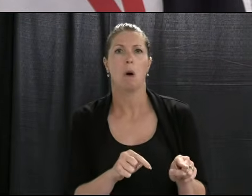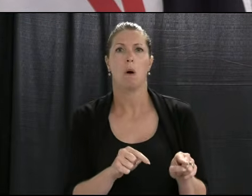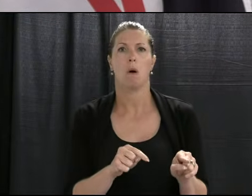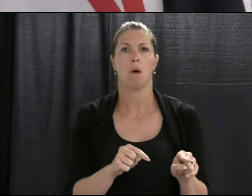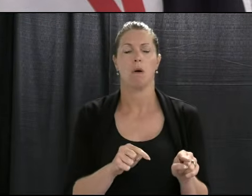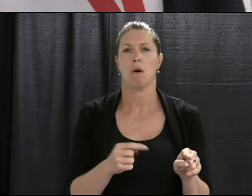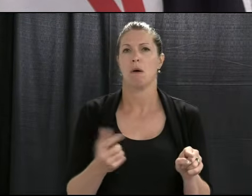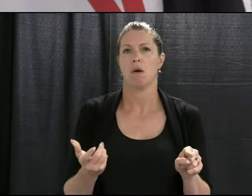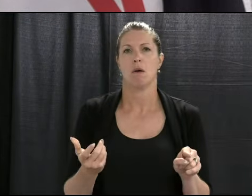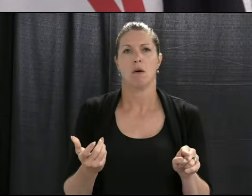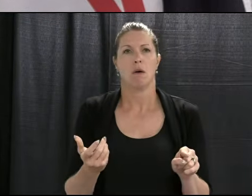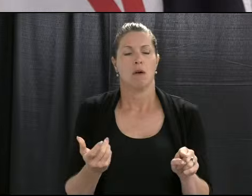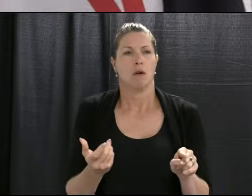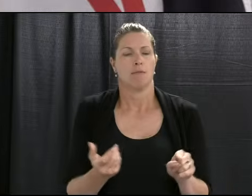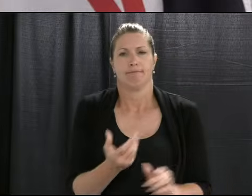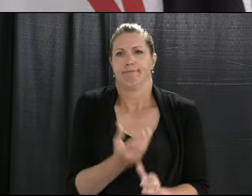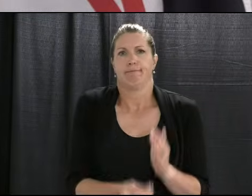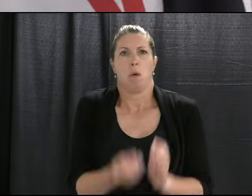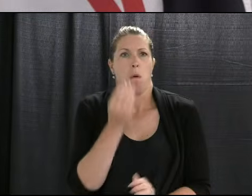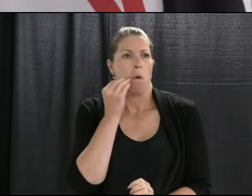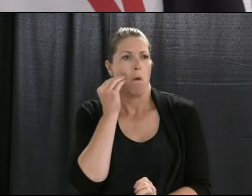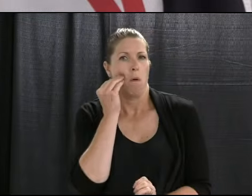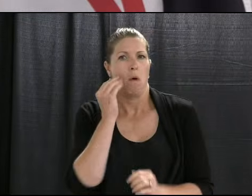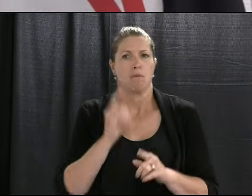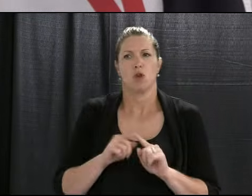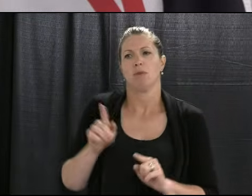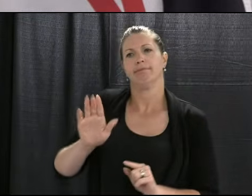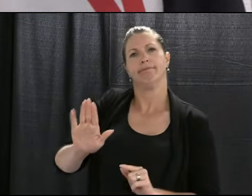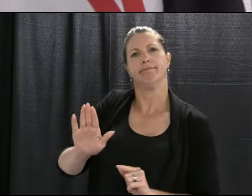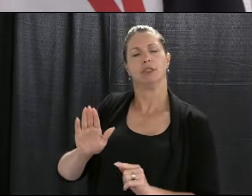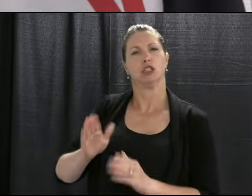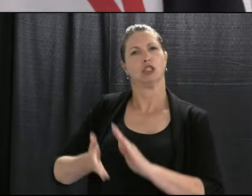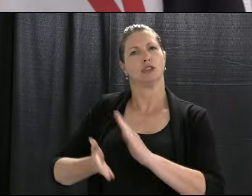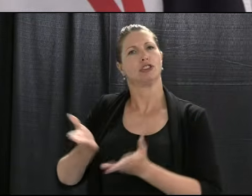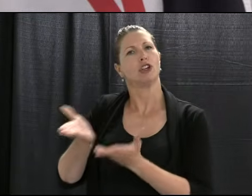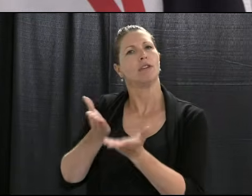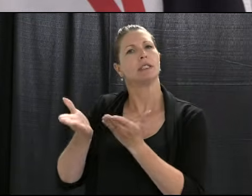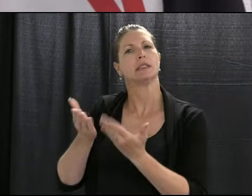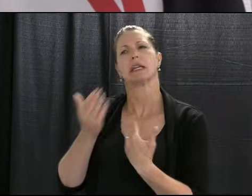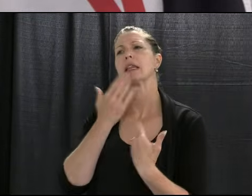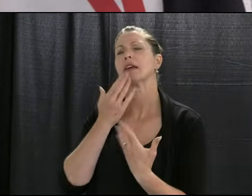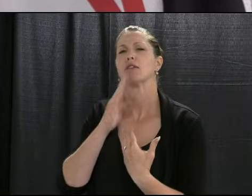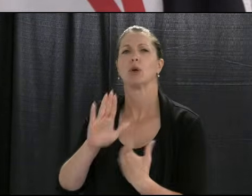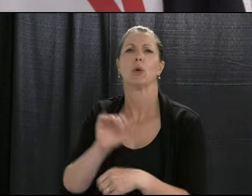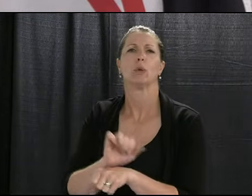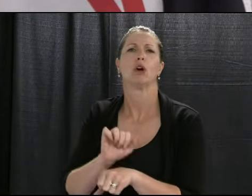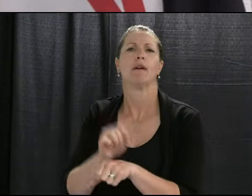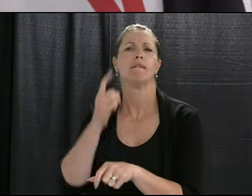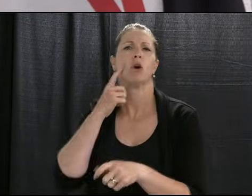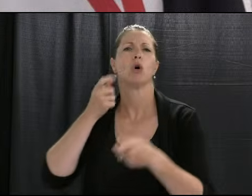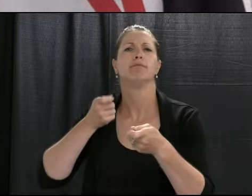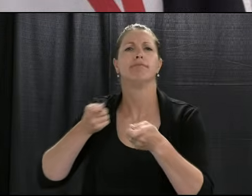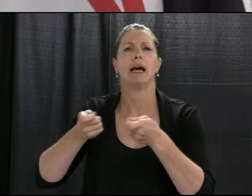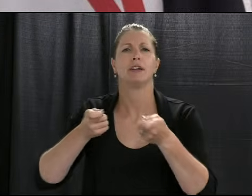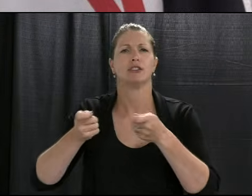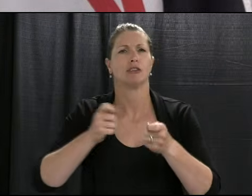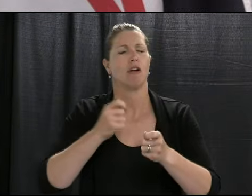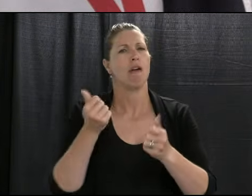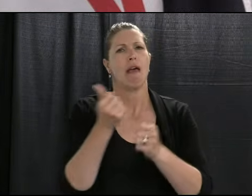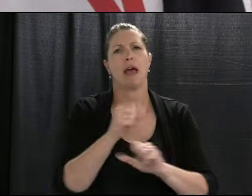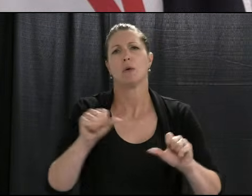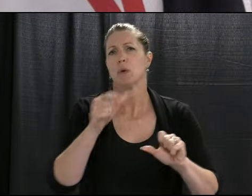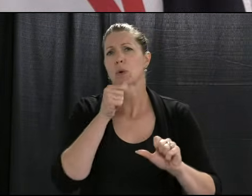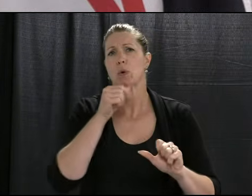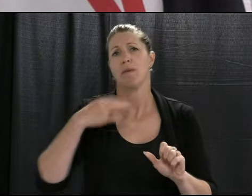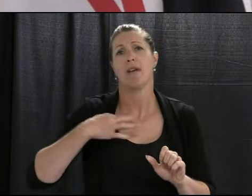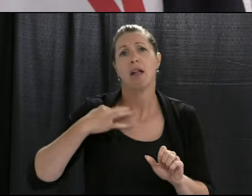and they are managing to organize that and keep people comfortable during this very difficult time. So thank you for all their efforts and all the people who've shown up to volunteer